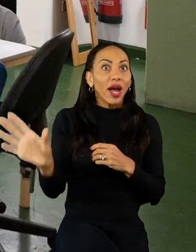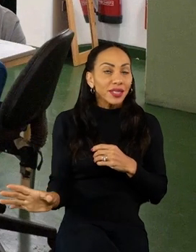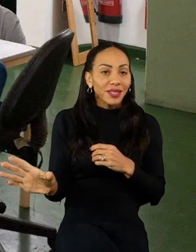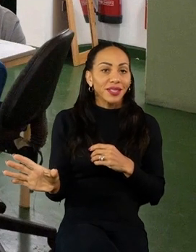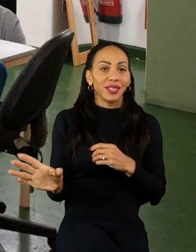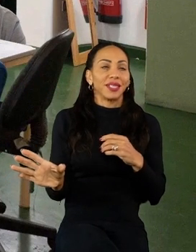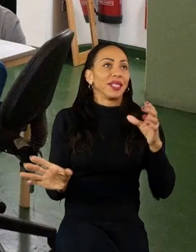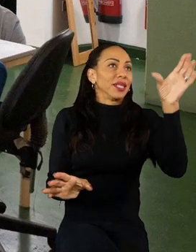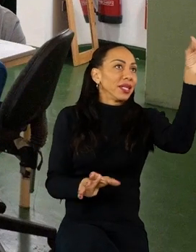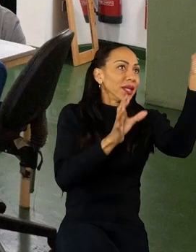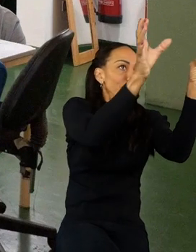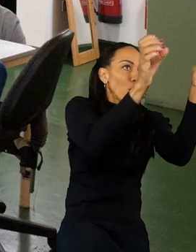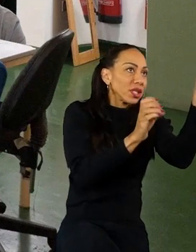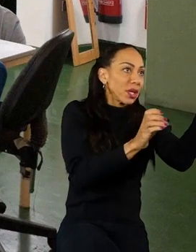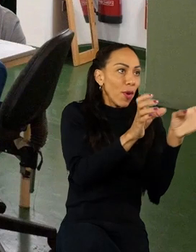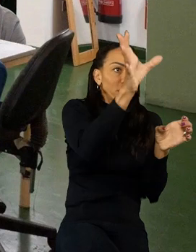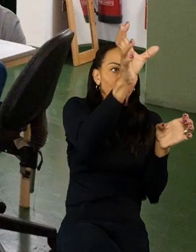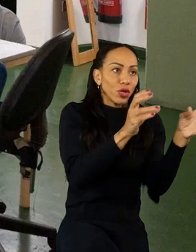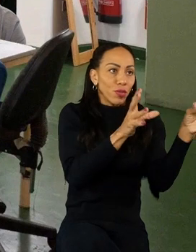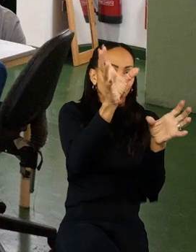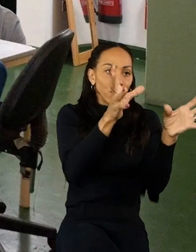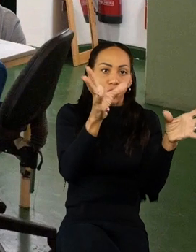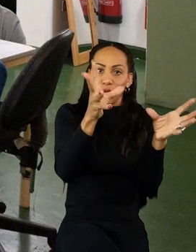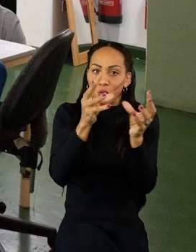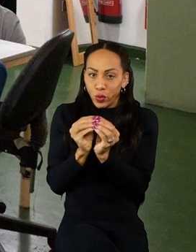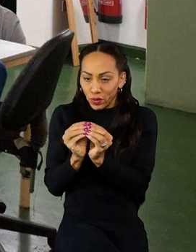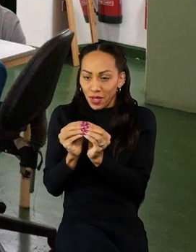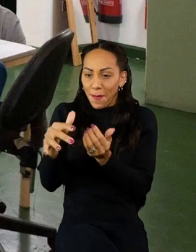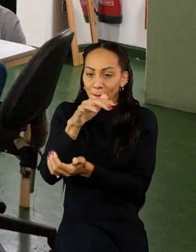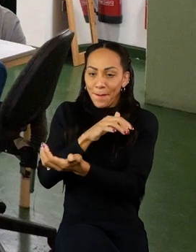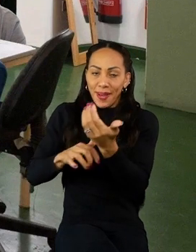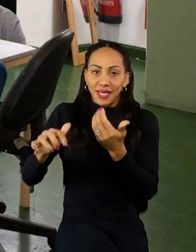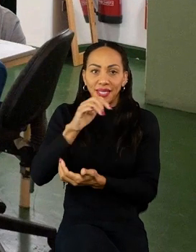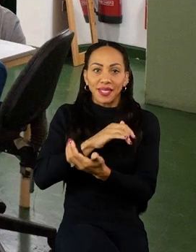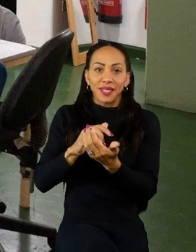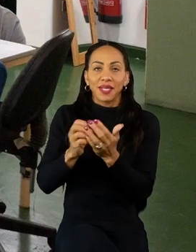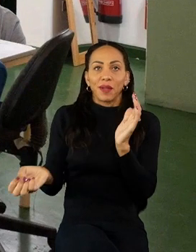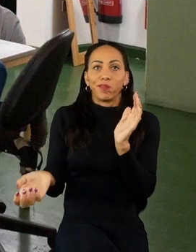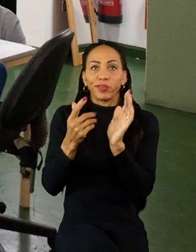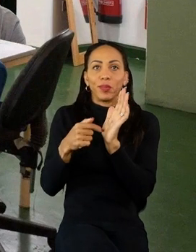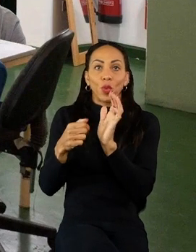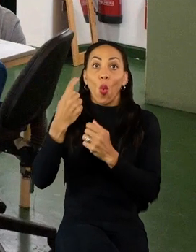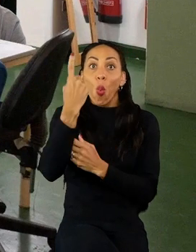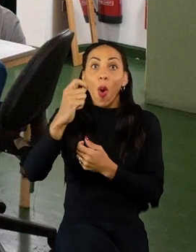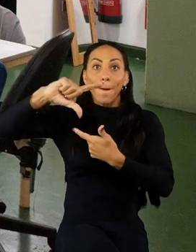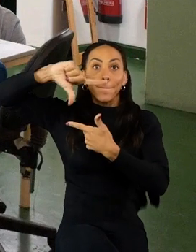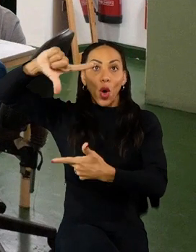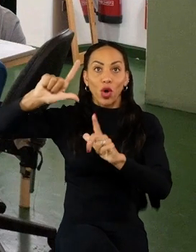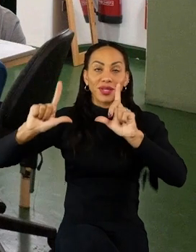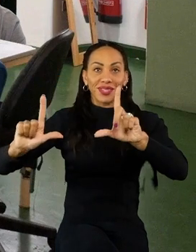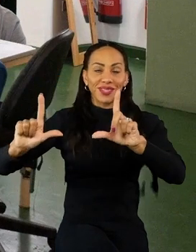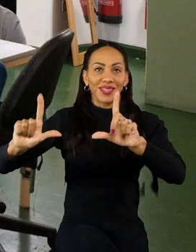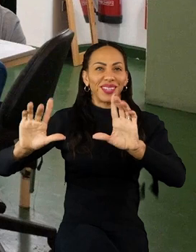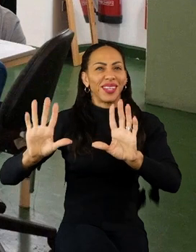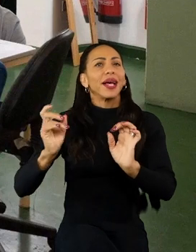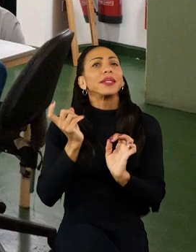that, is where we take those boxes and combine them all into the same box. And that's really as simple as that. That's the